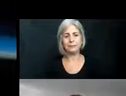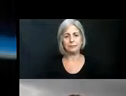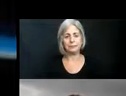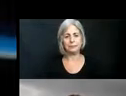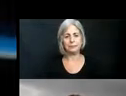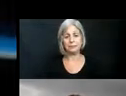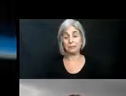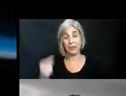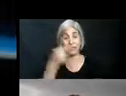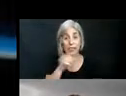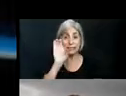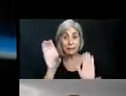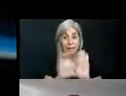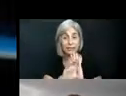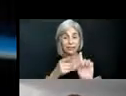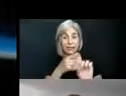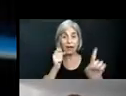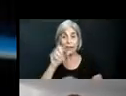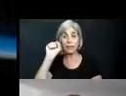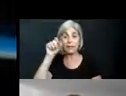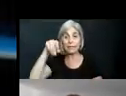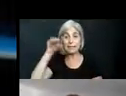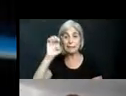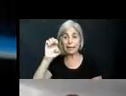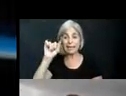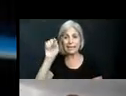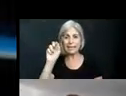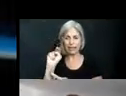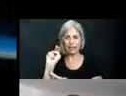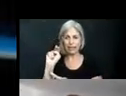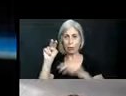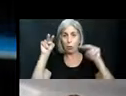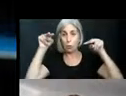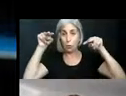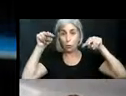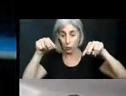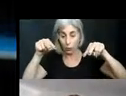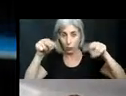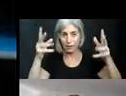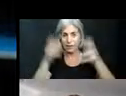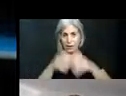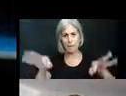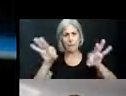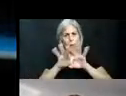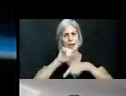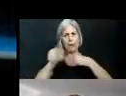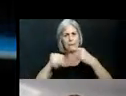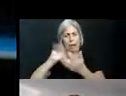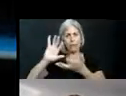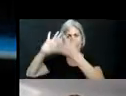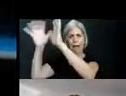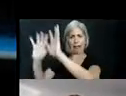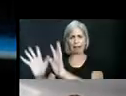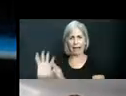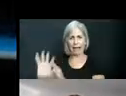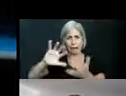This image is from the space station and it shows what's probably one of the most important facts about the climate crisis and